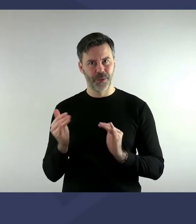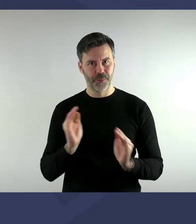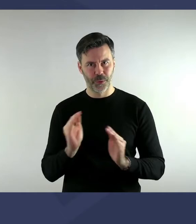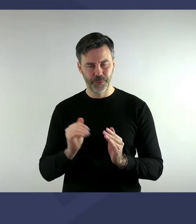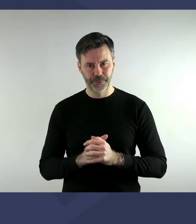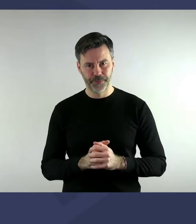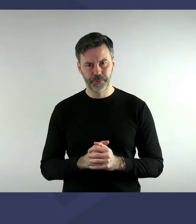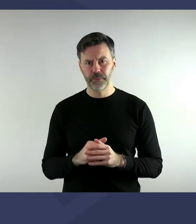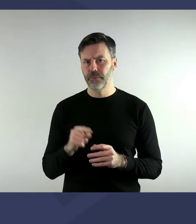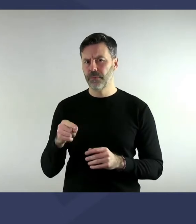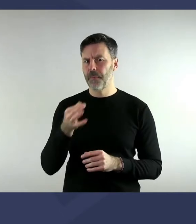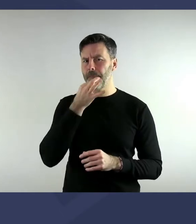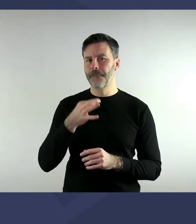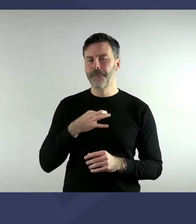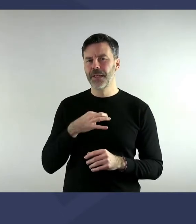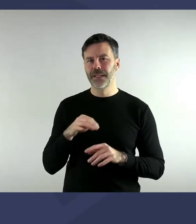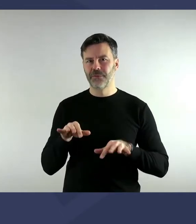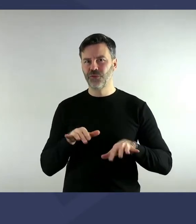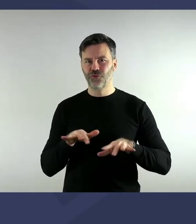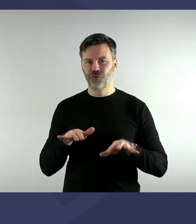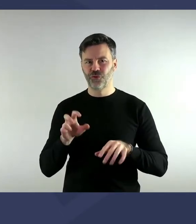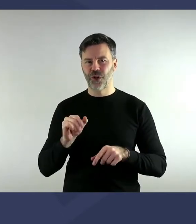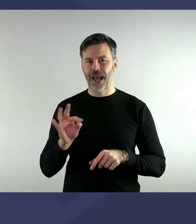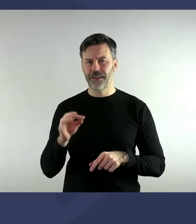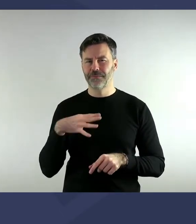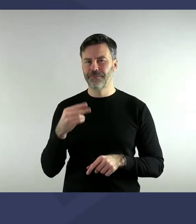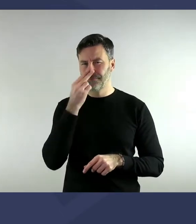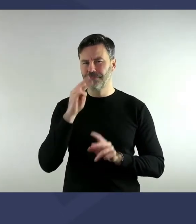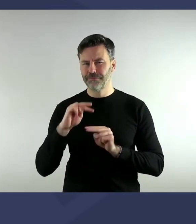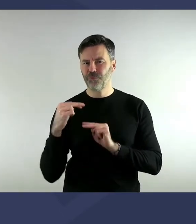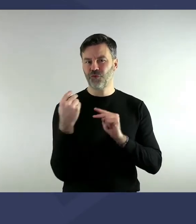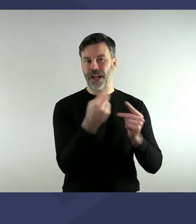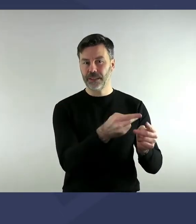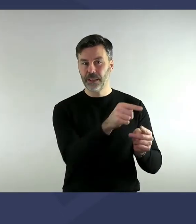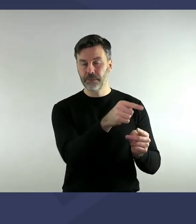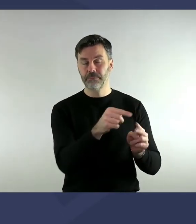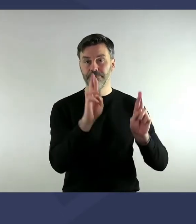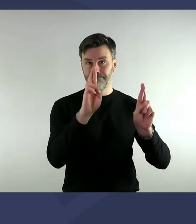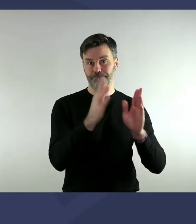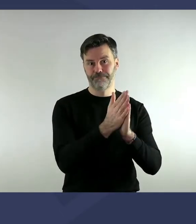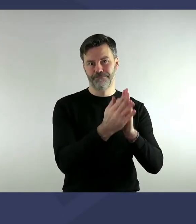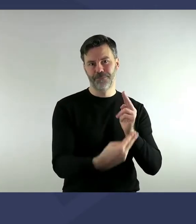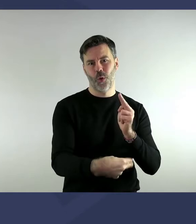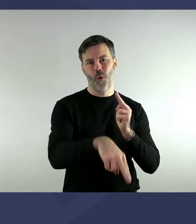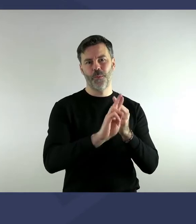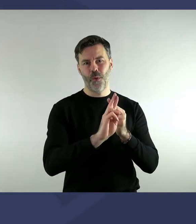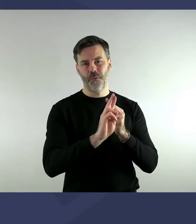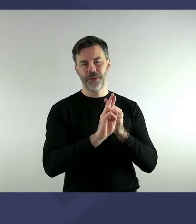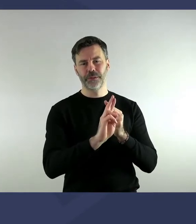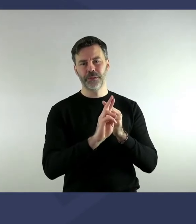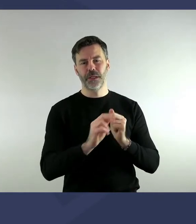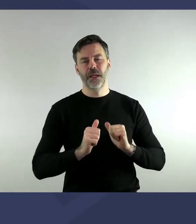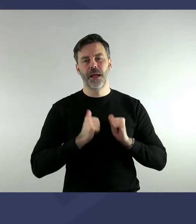preparedness-based approach in Poland. In the meantime, we have a question on the chat. We have transferred it to you, so we'd be very grateful